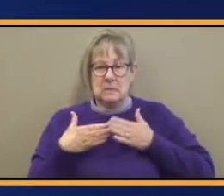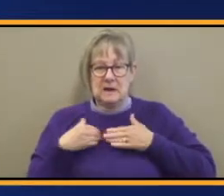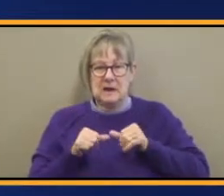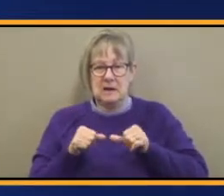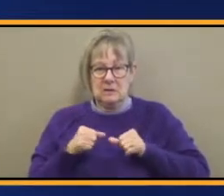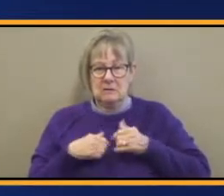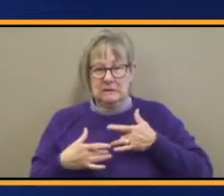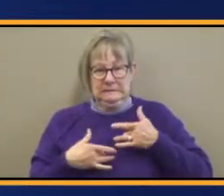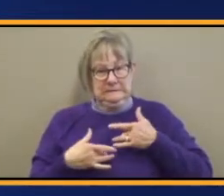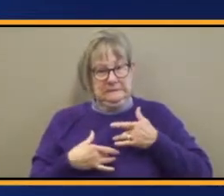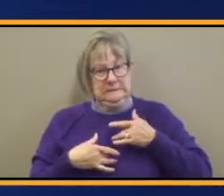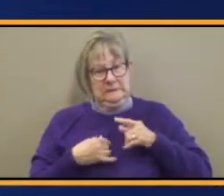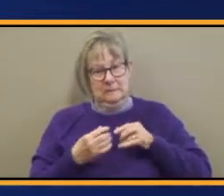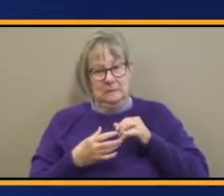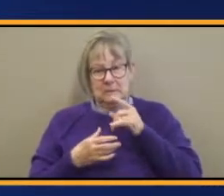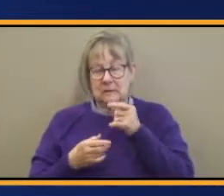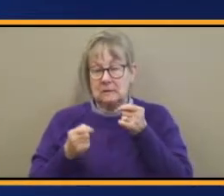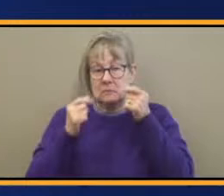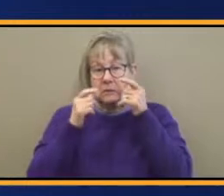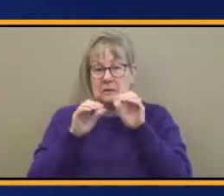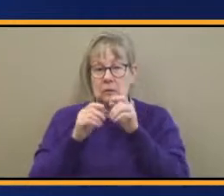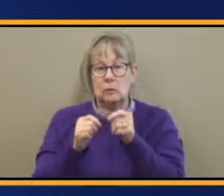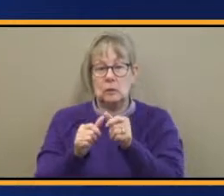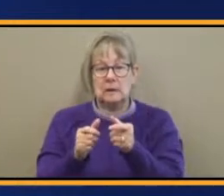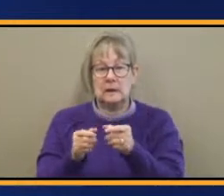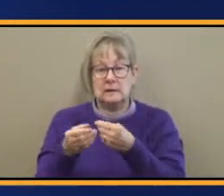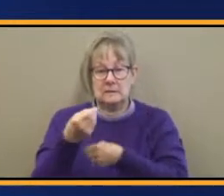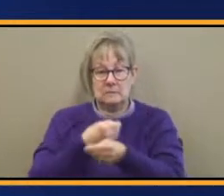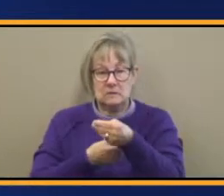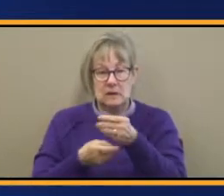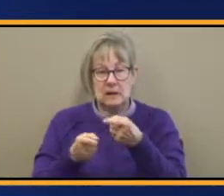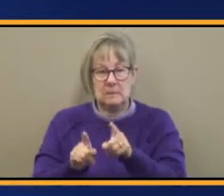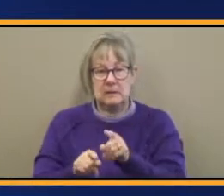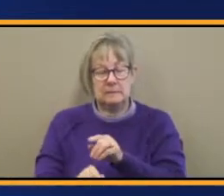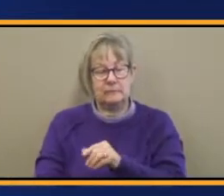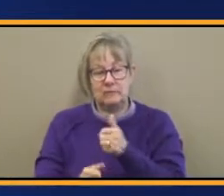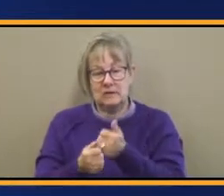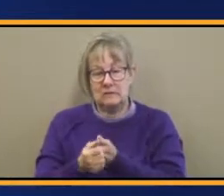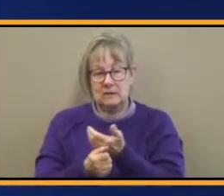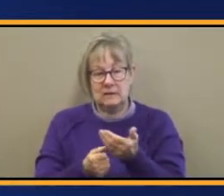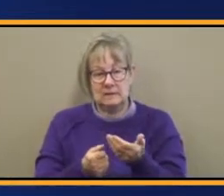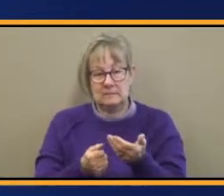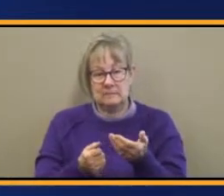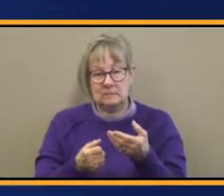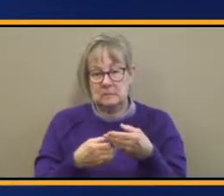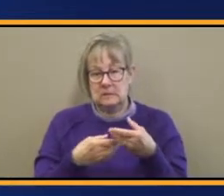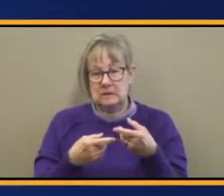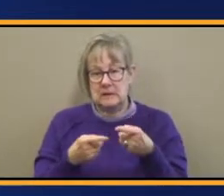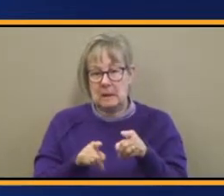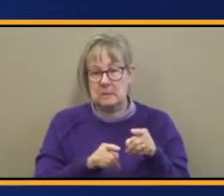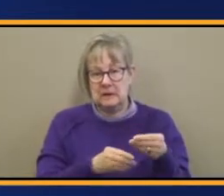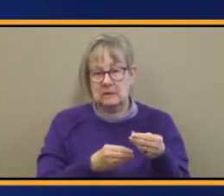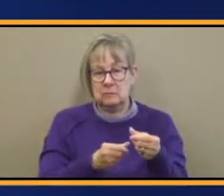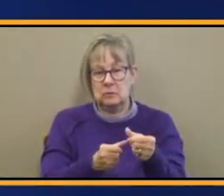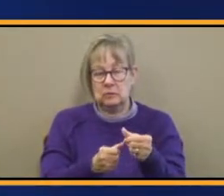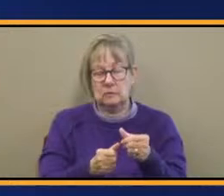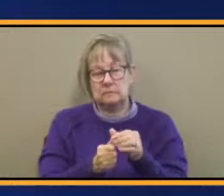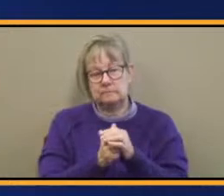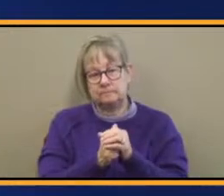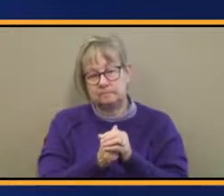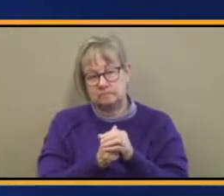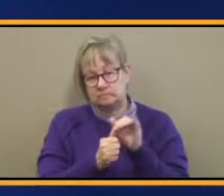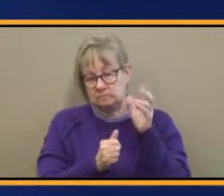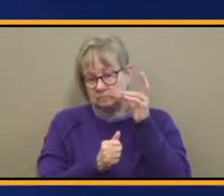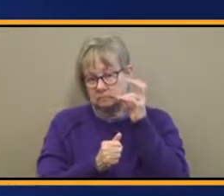quick the changeover happened, the installation of the new meter, and everything has mostly been smooth. Again, I've heard from a